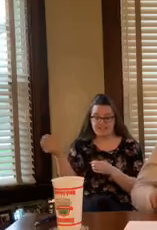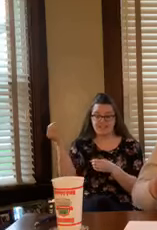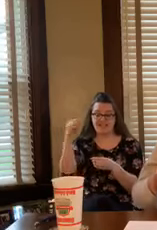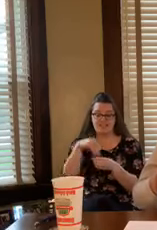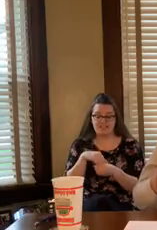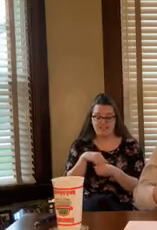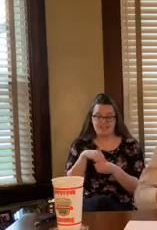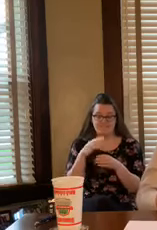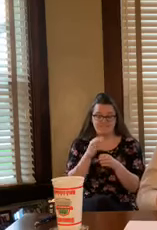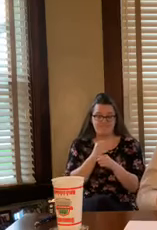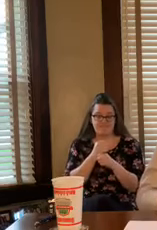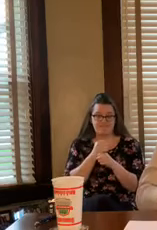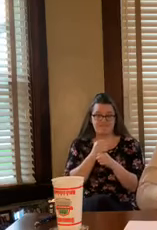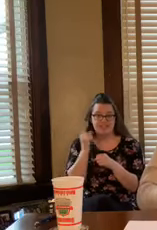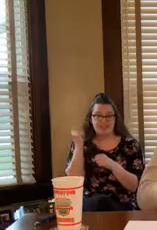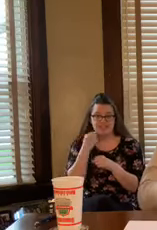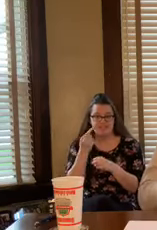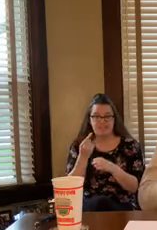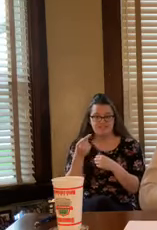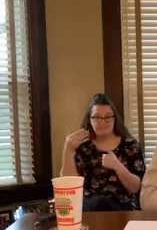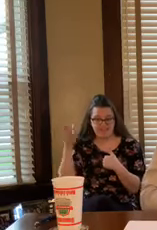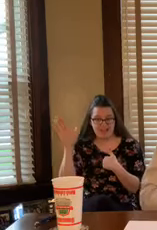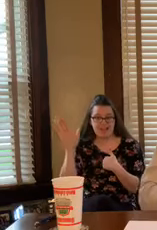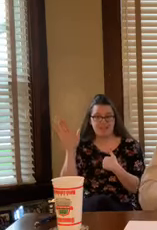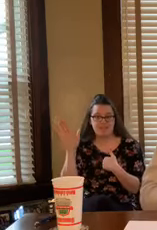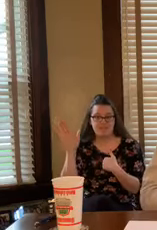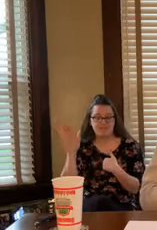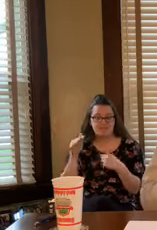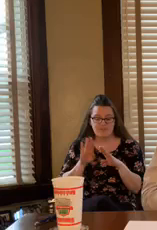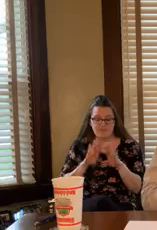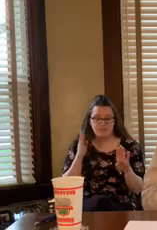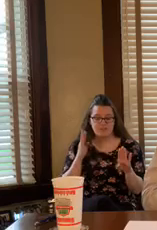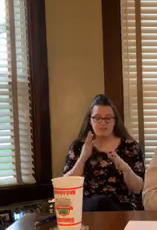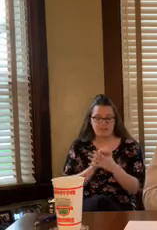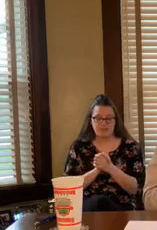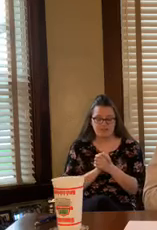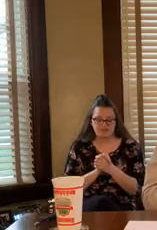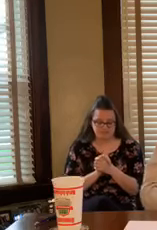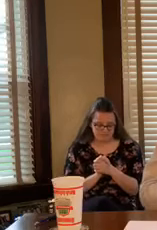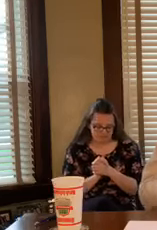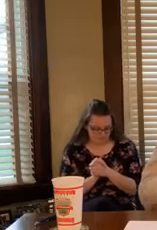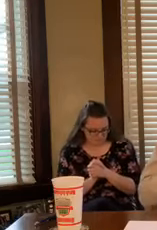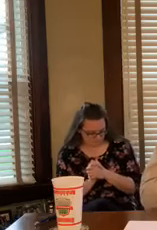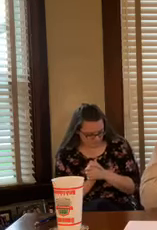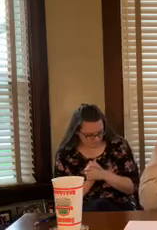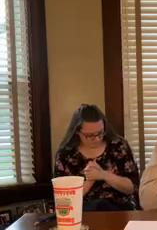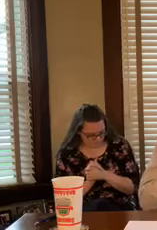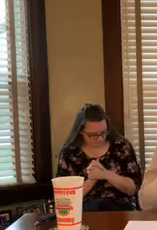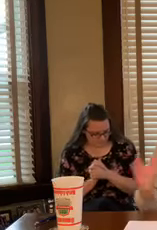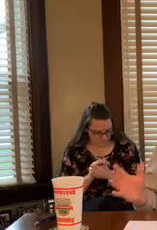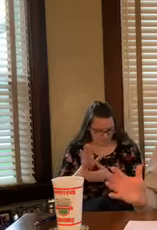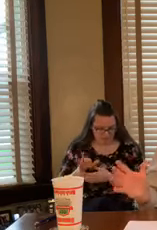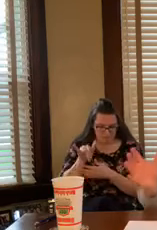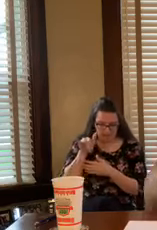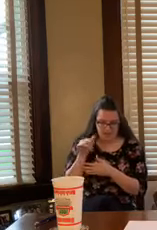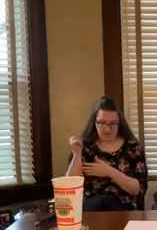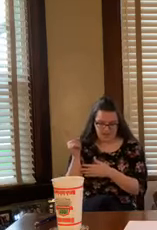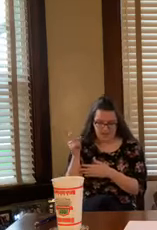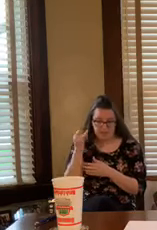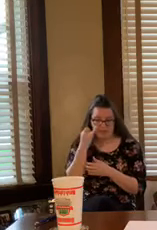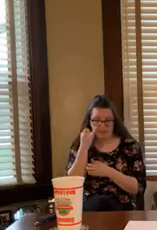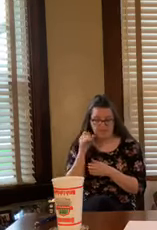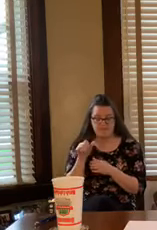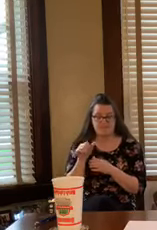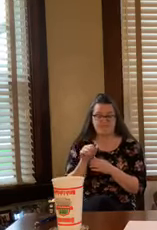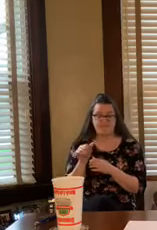I am the door." That positive confirmation, "I am the door, and by me, if any man